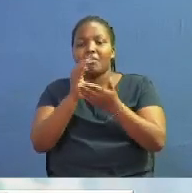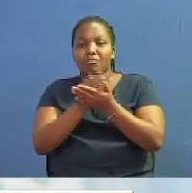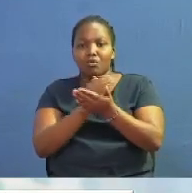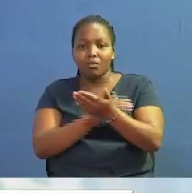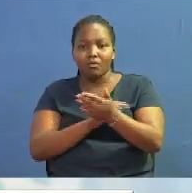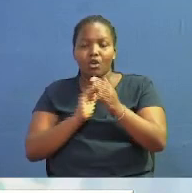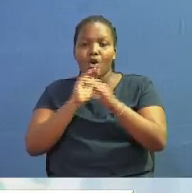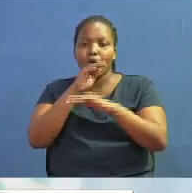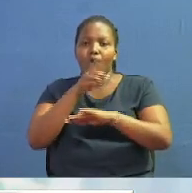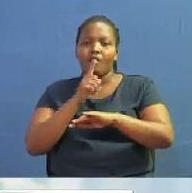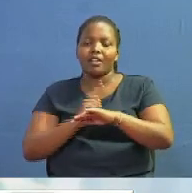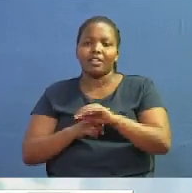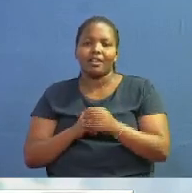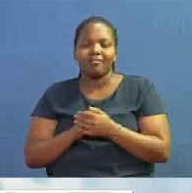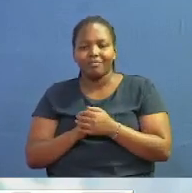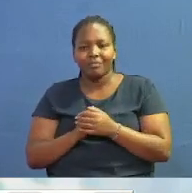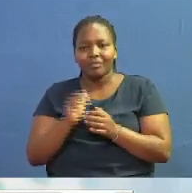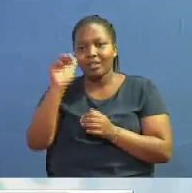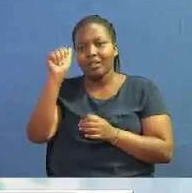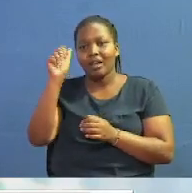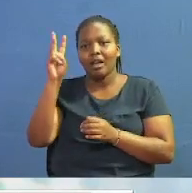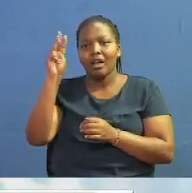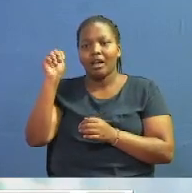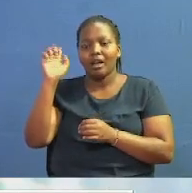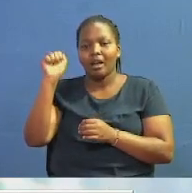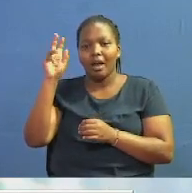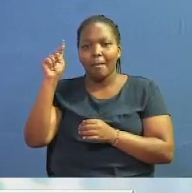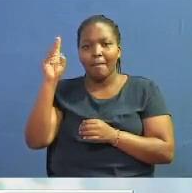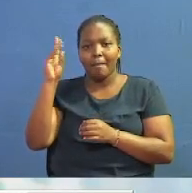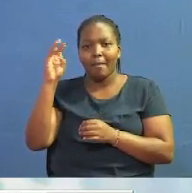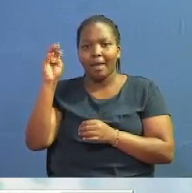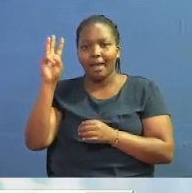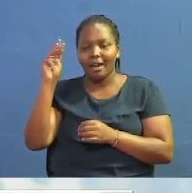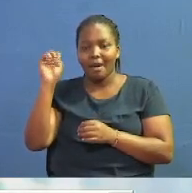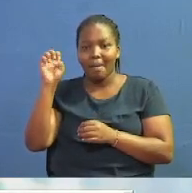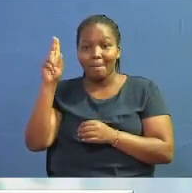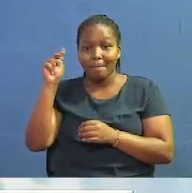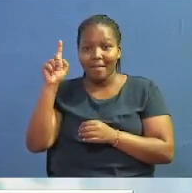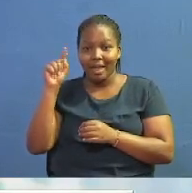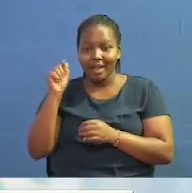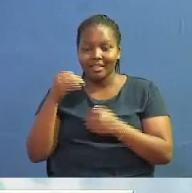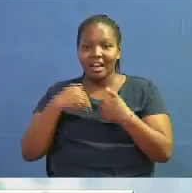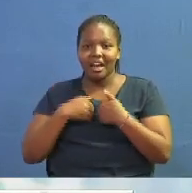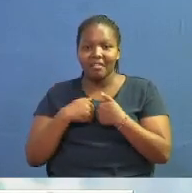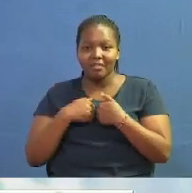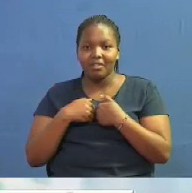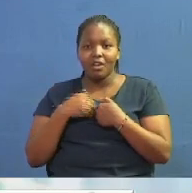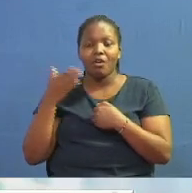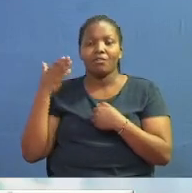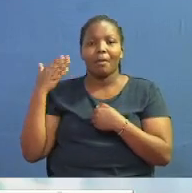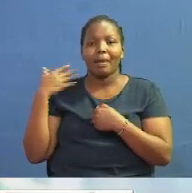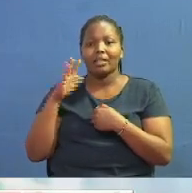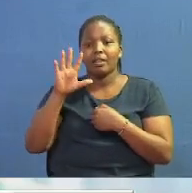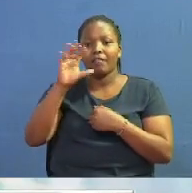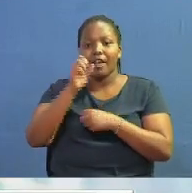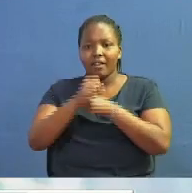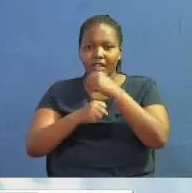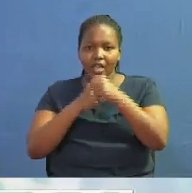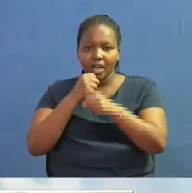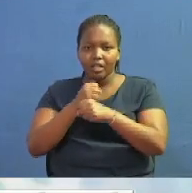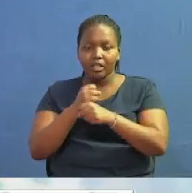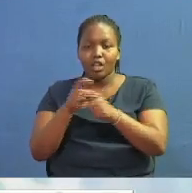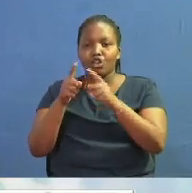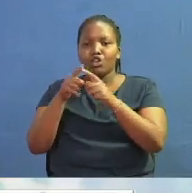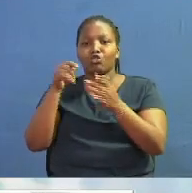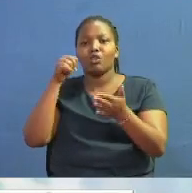there is one amendment that is happening, and a lot of changes have been happening in the past 5 years to include persons